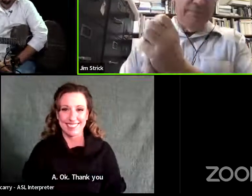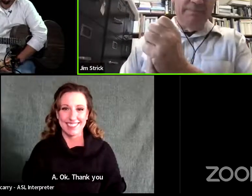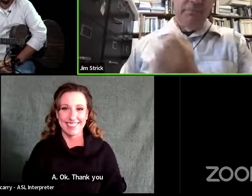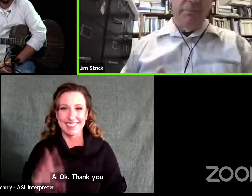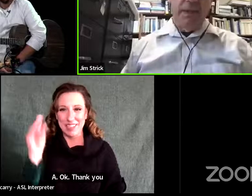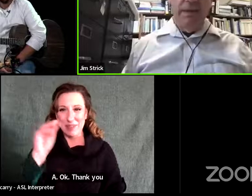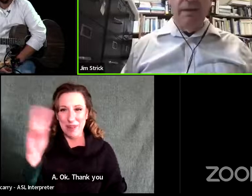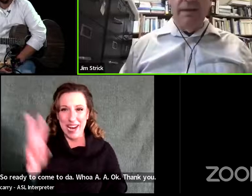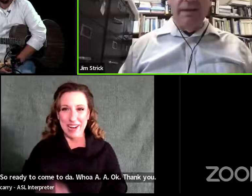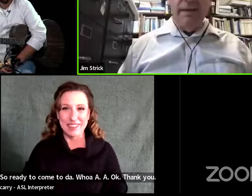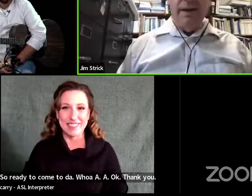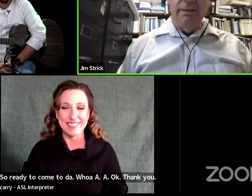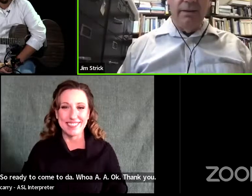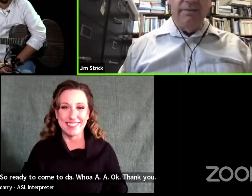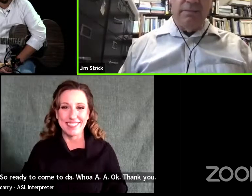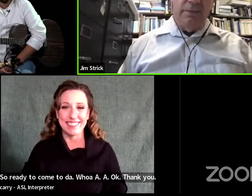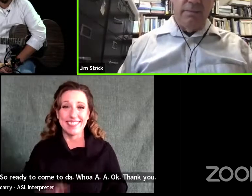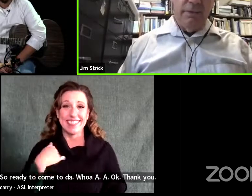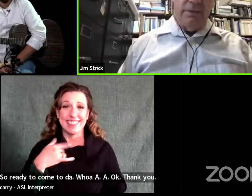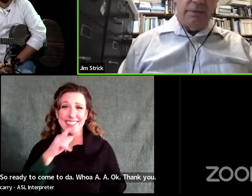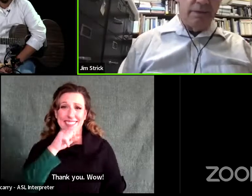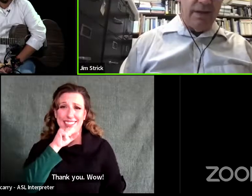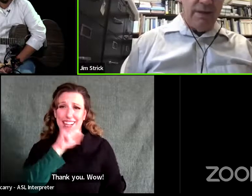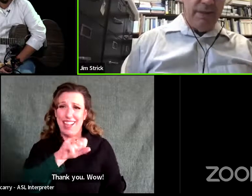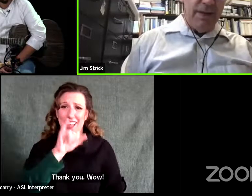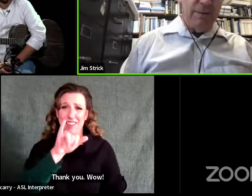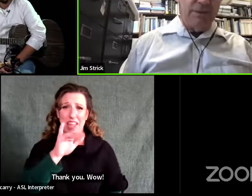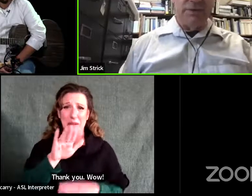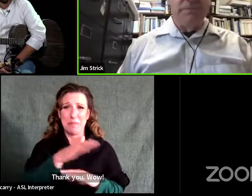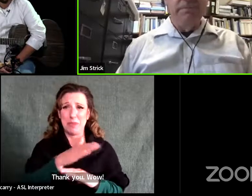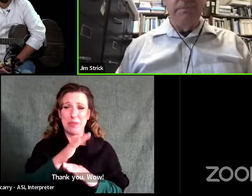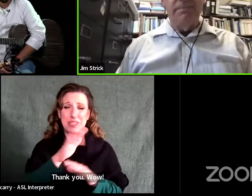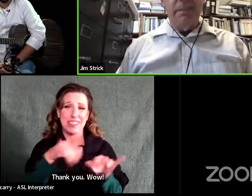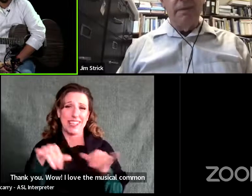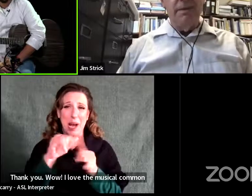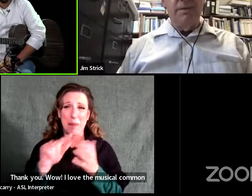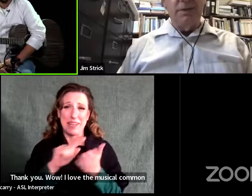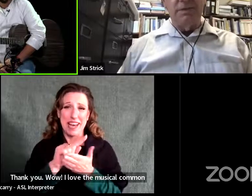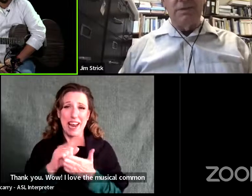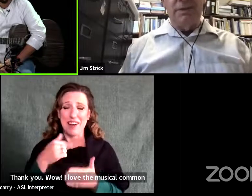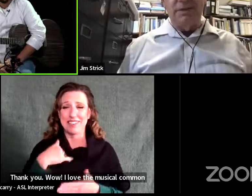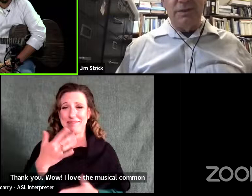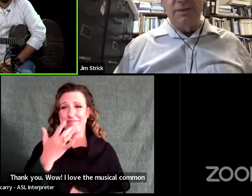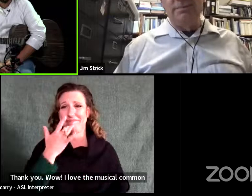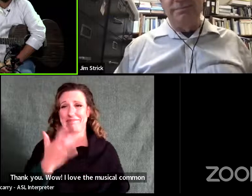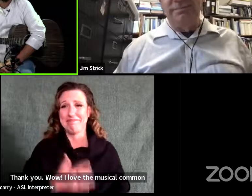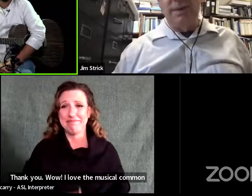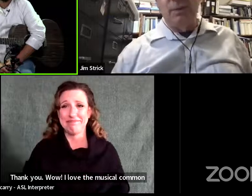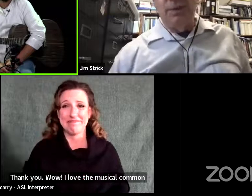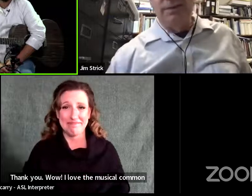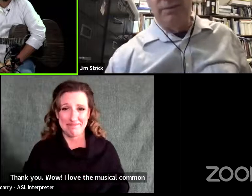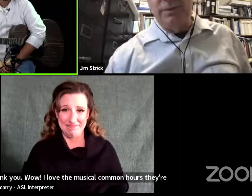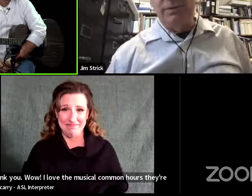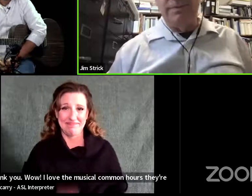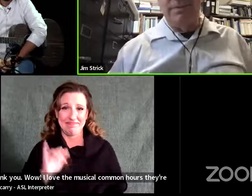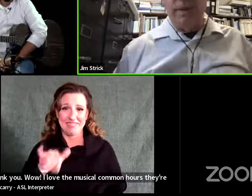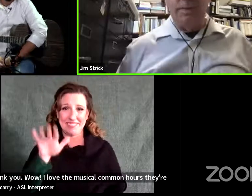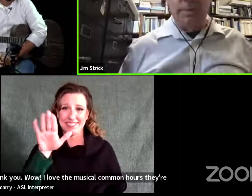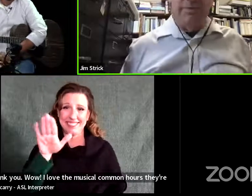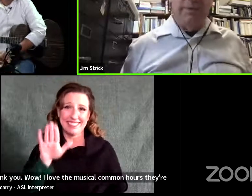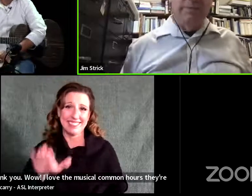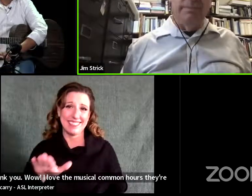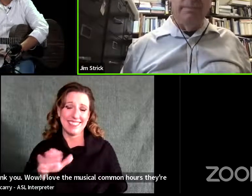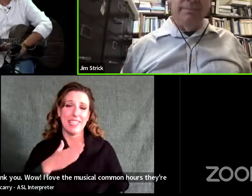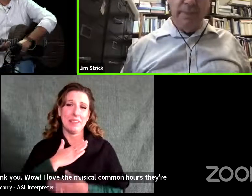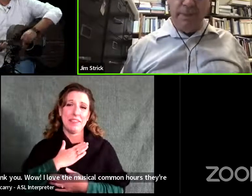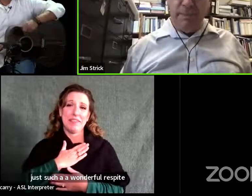Wow. I love the musical common hours. They're just such a wonderful